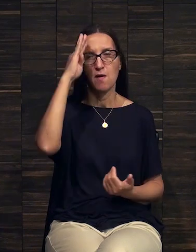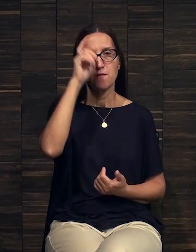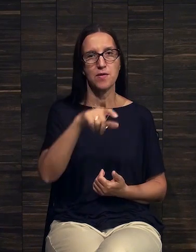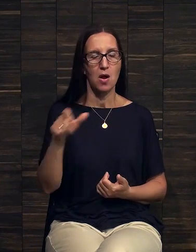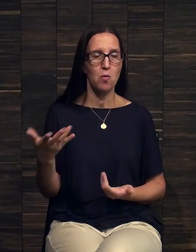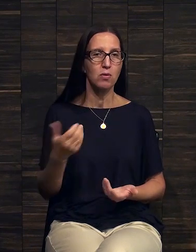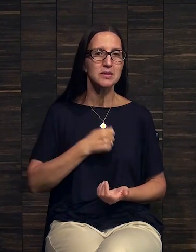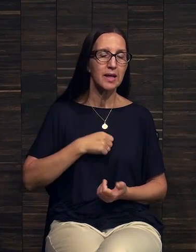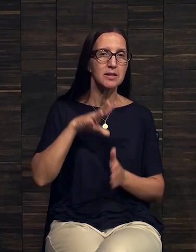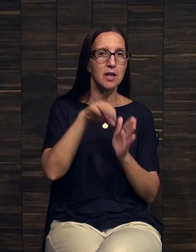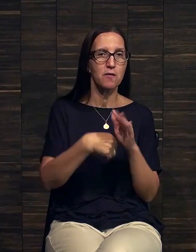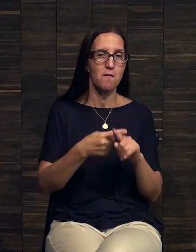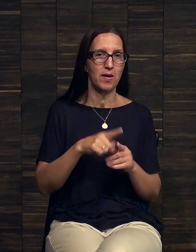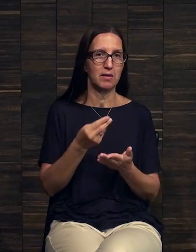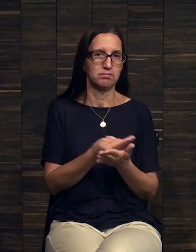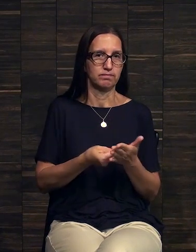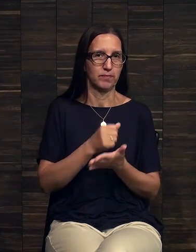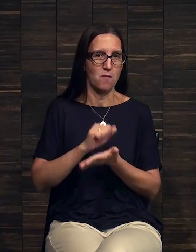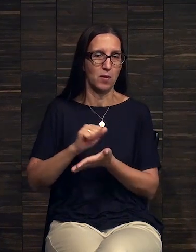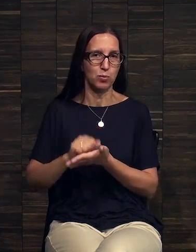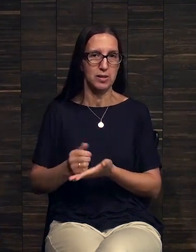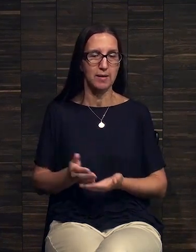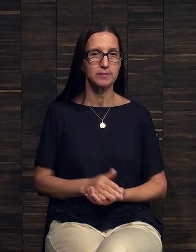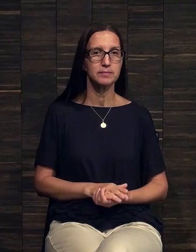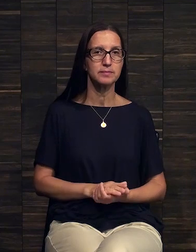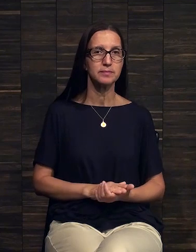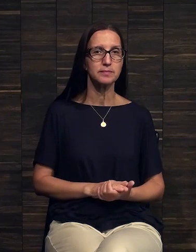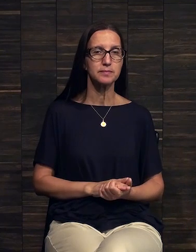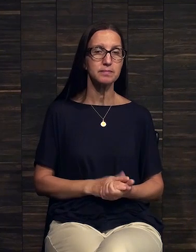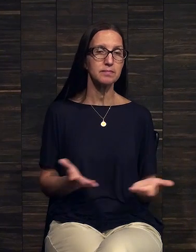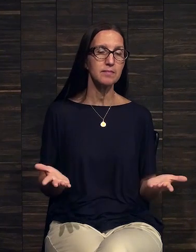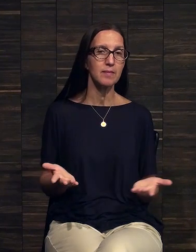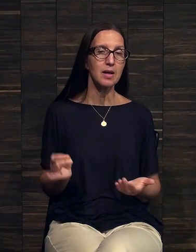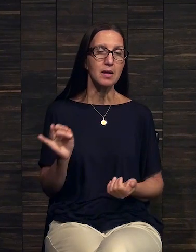evil characters are there in the issue, so it's very boring.